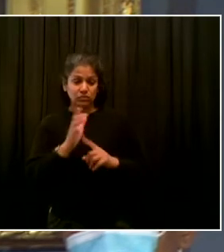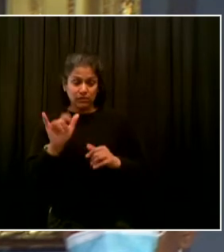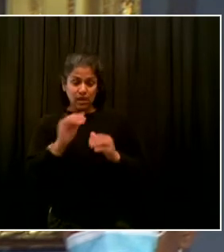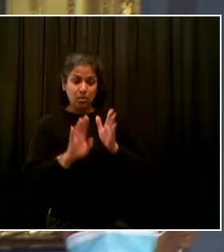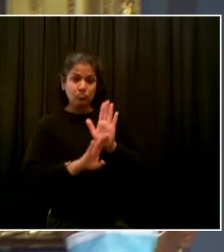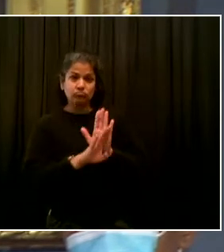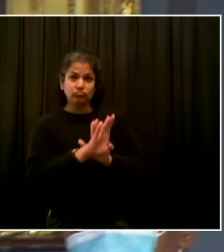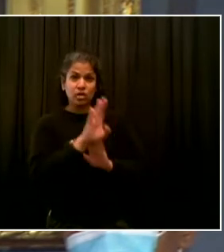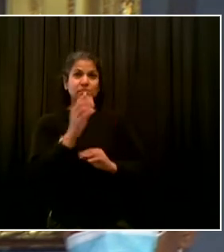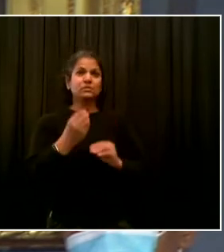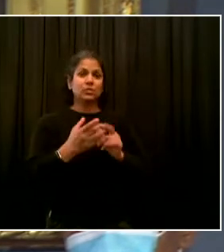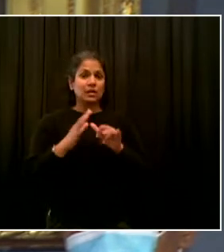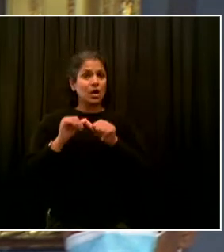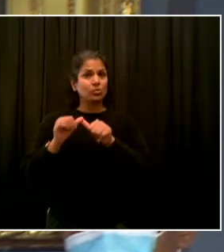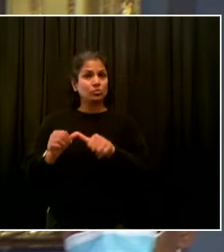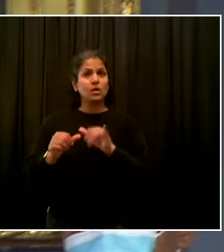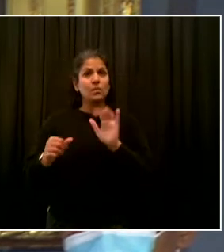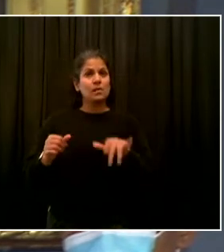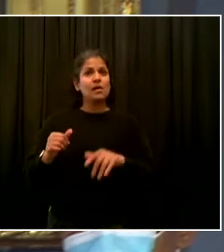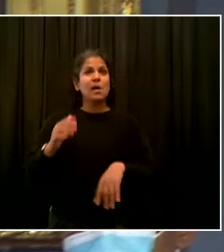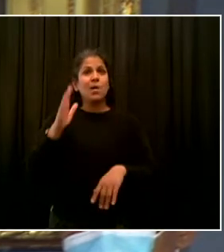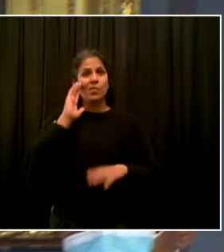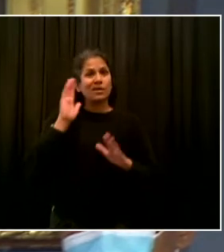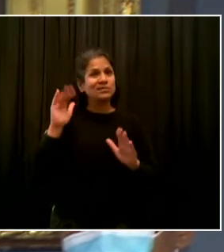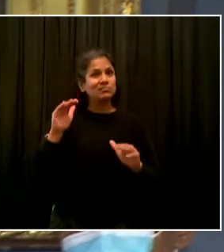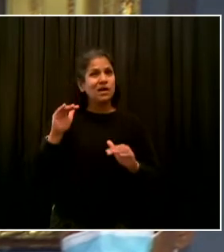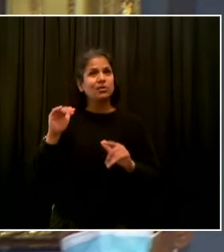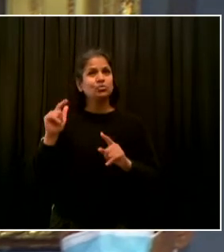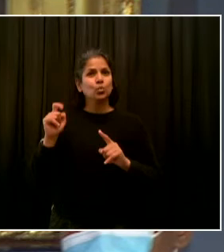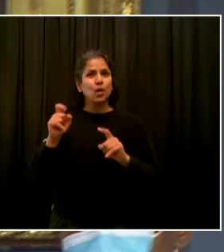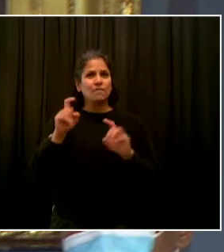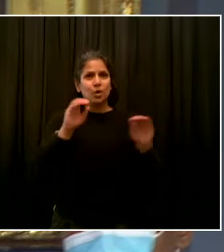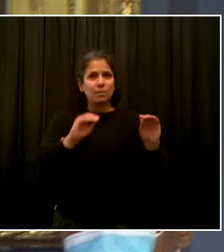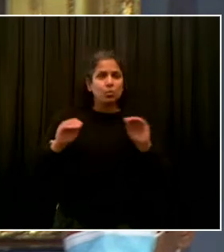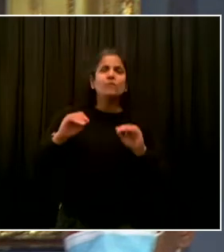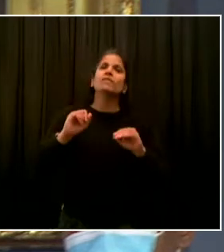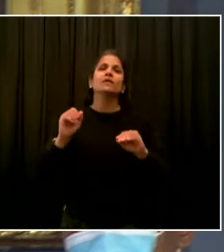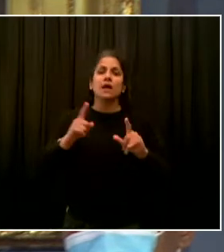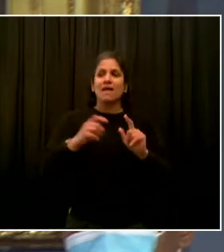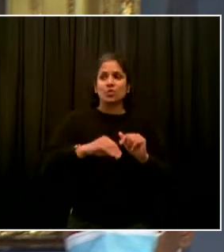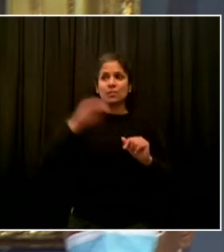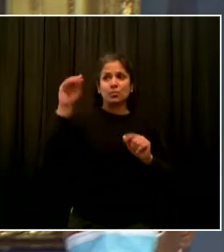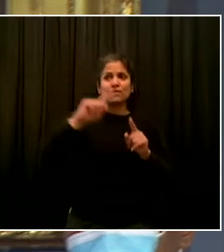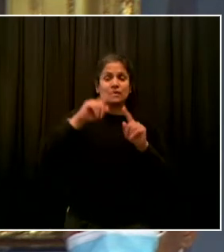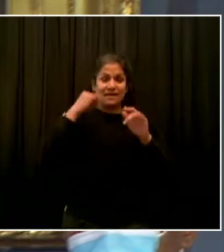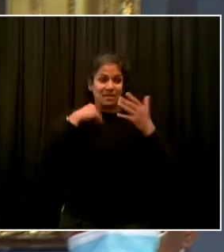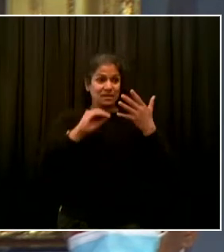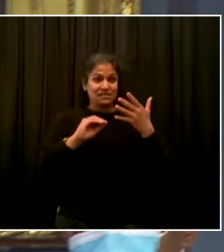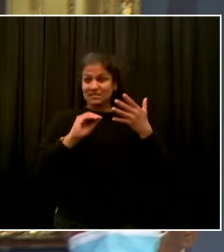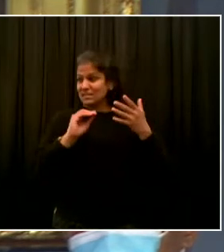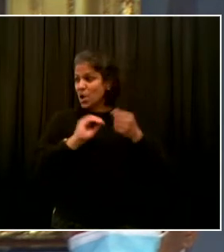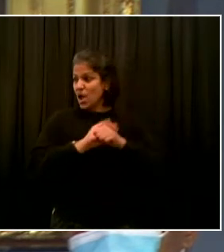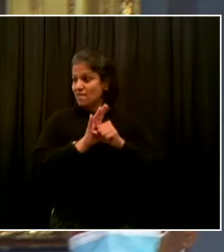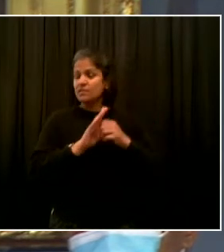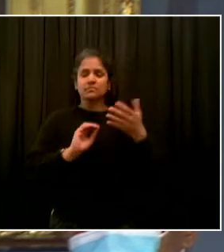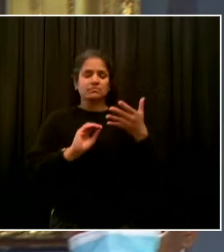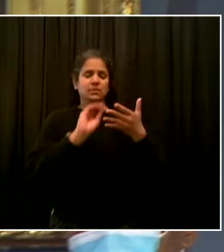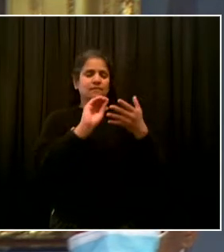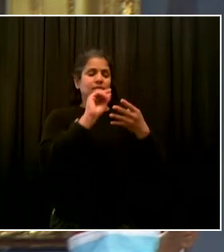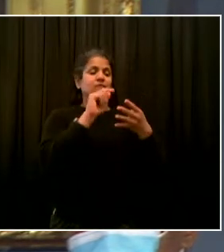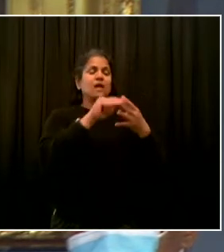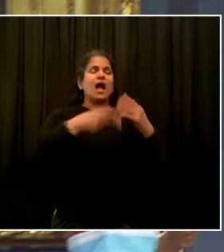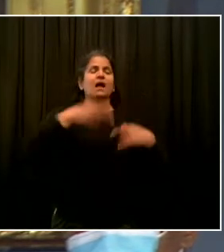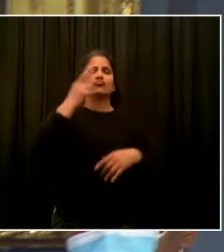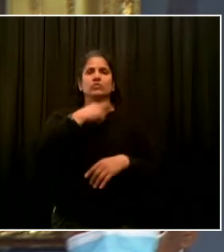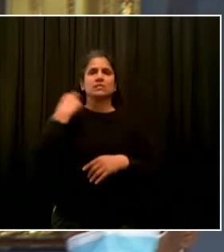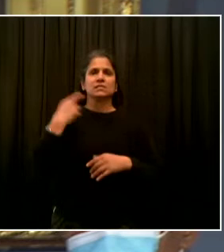we expect to move into a higher risk category in a matter of weeks, which is why we're making this decision. Look,